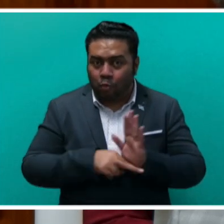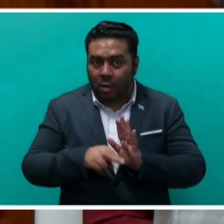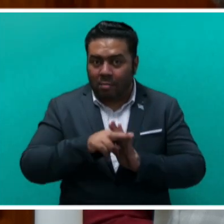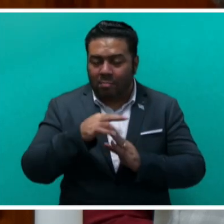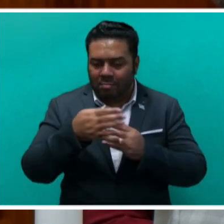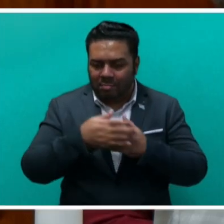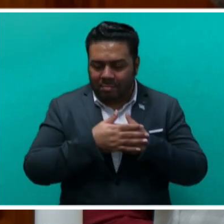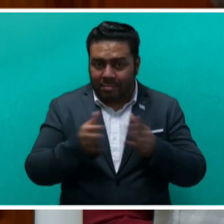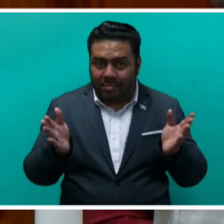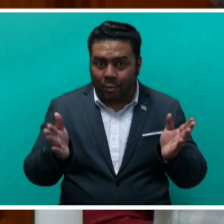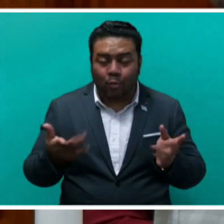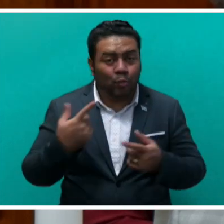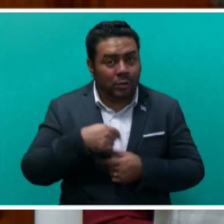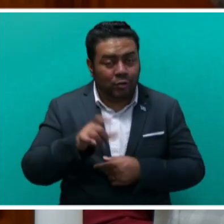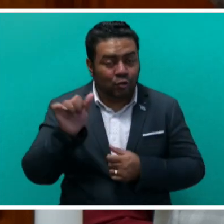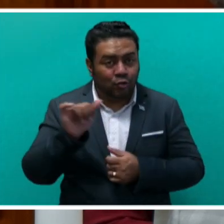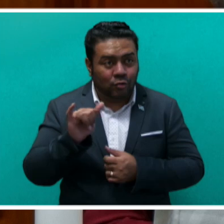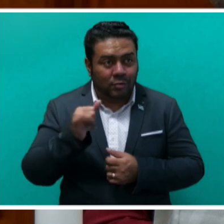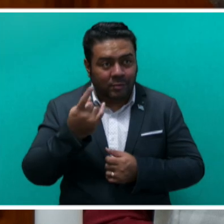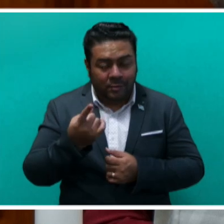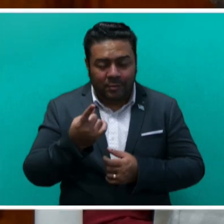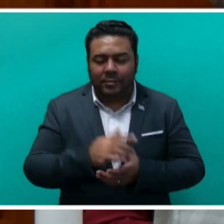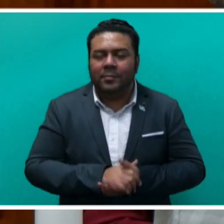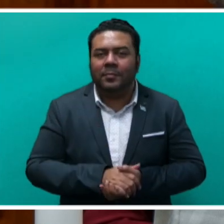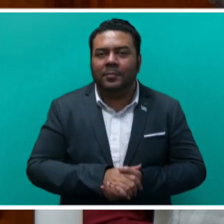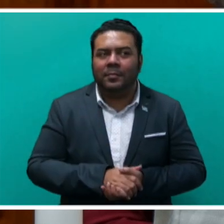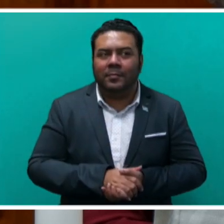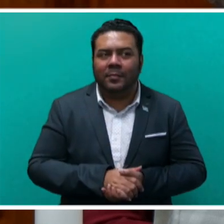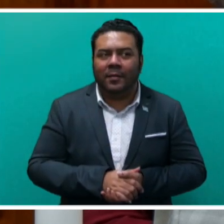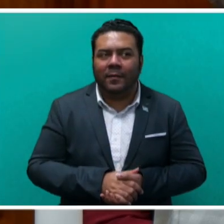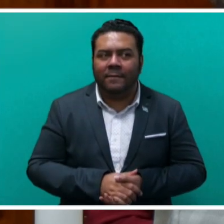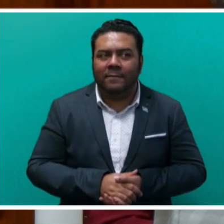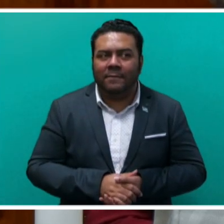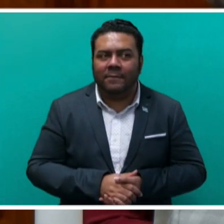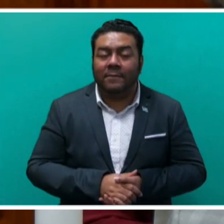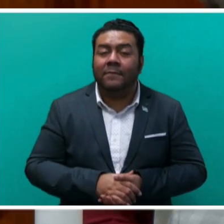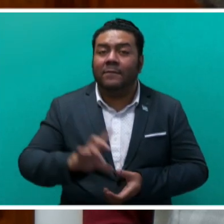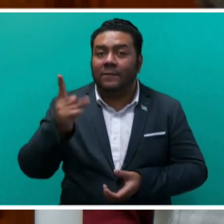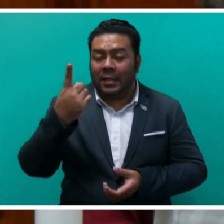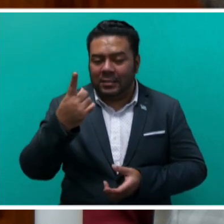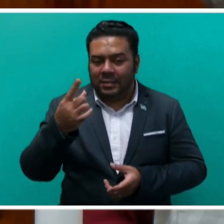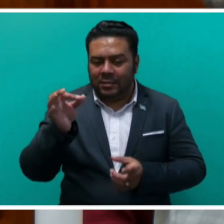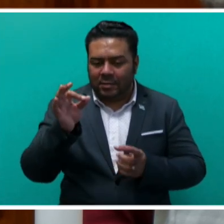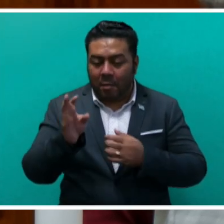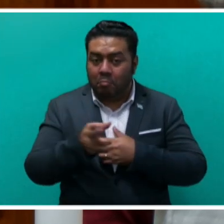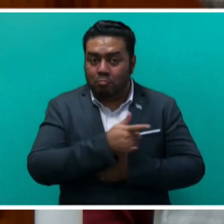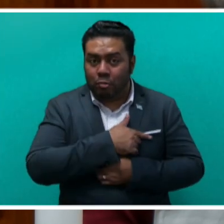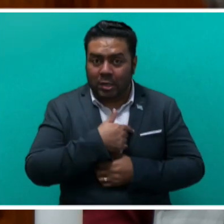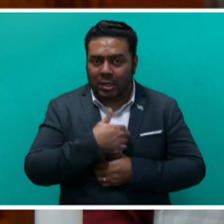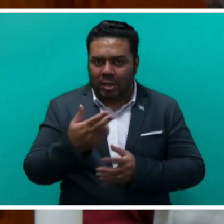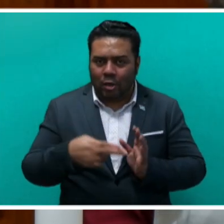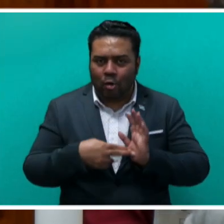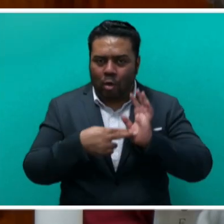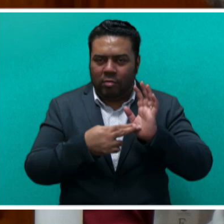is significant, sir, because it actually signals the first branded property in the north, which